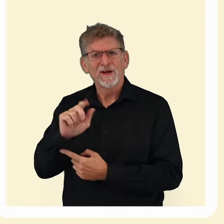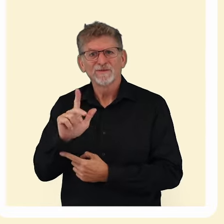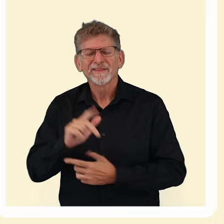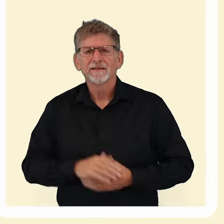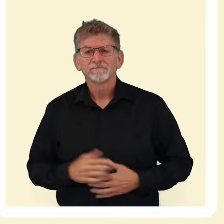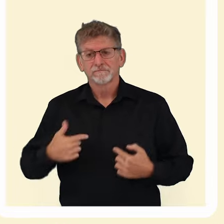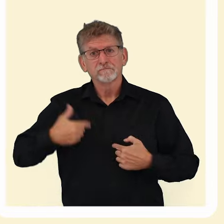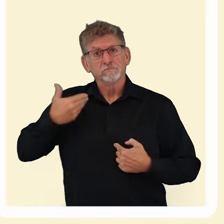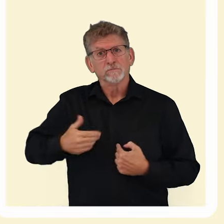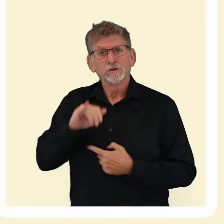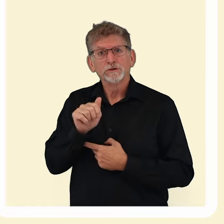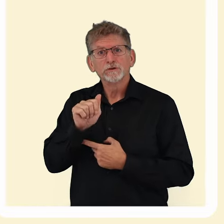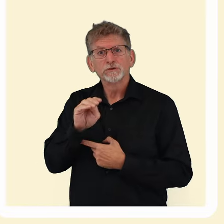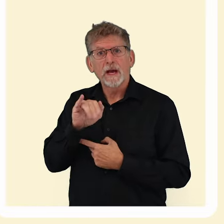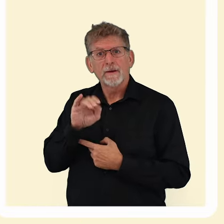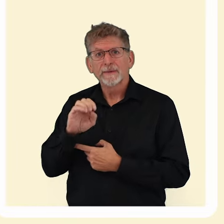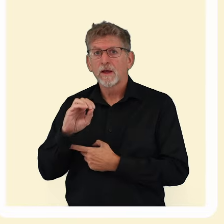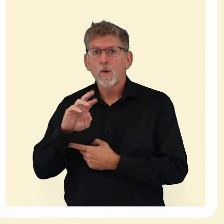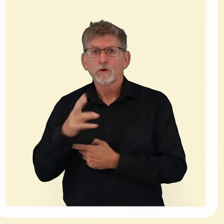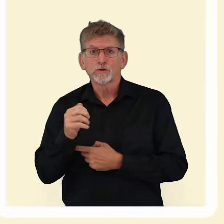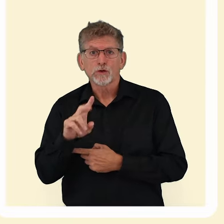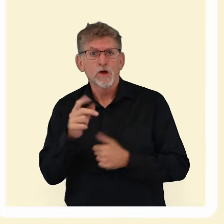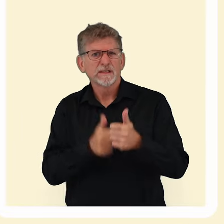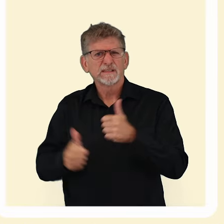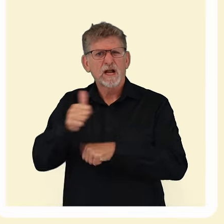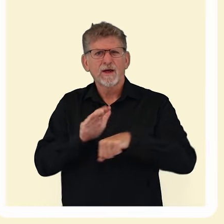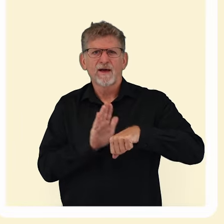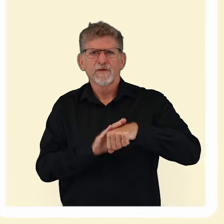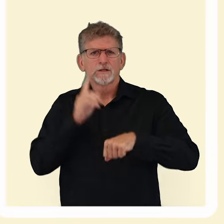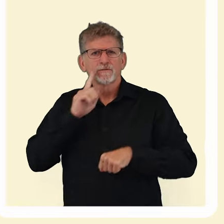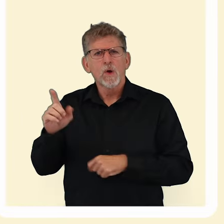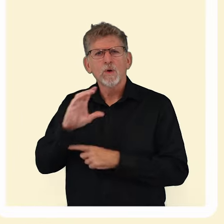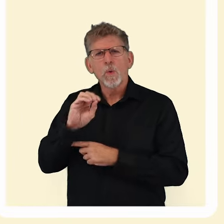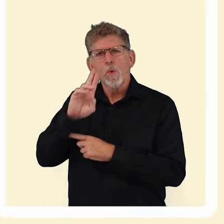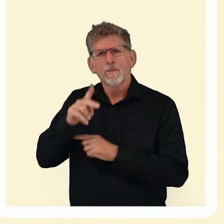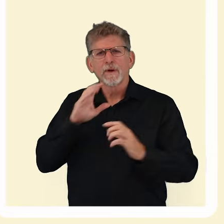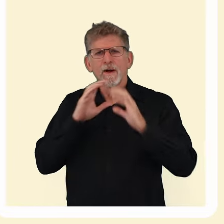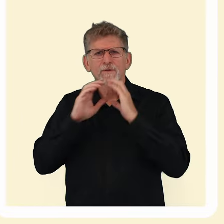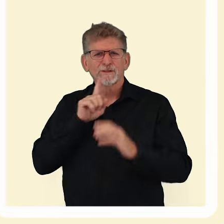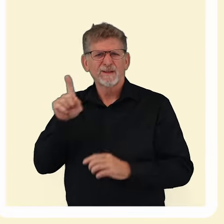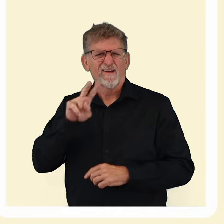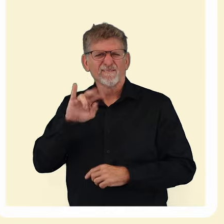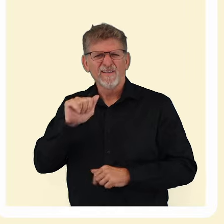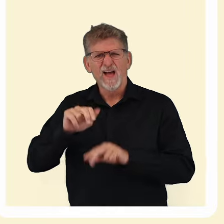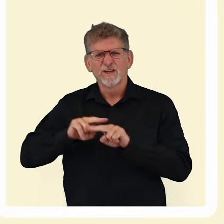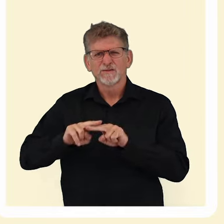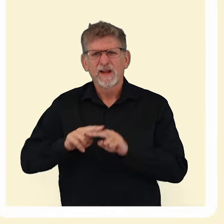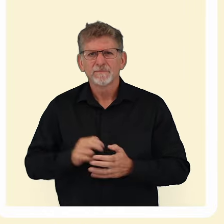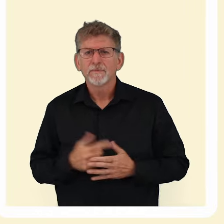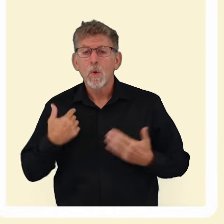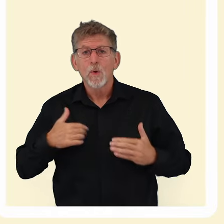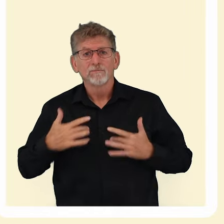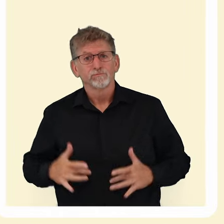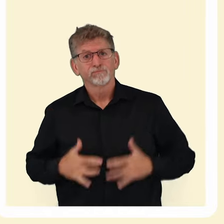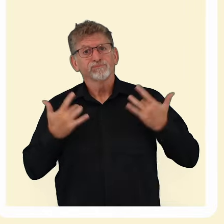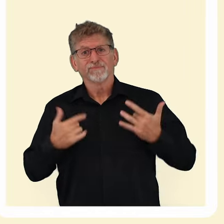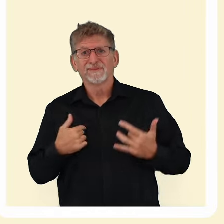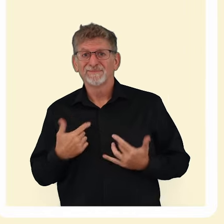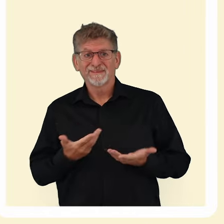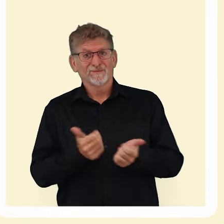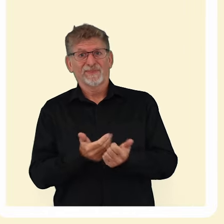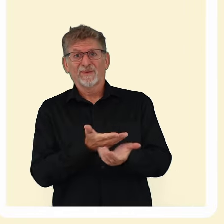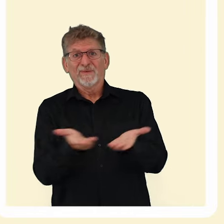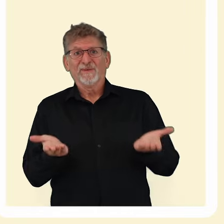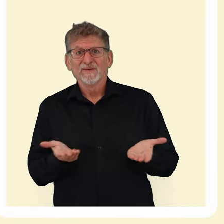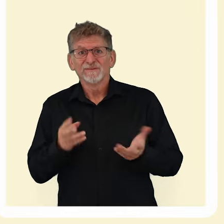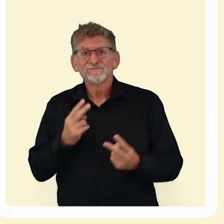Jamie Orchard, Senior Advisor Corporate Communications at VRL, and it is a great pleasure for me to be with you today to look back at our fiscal